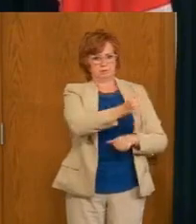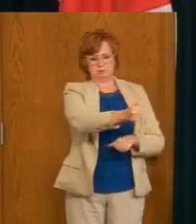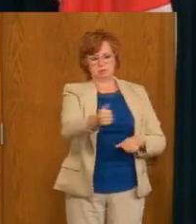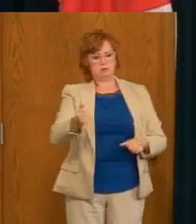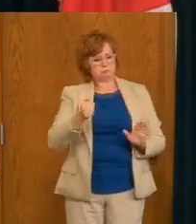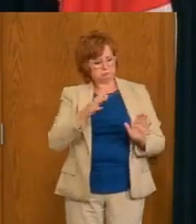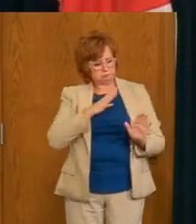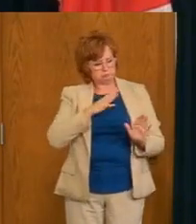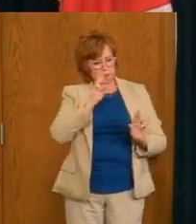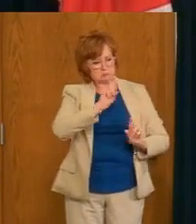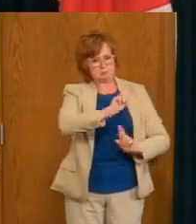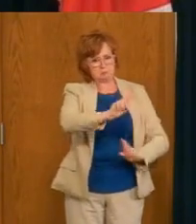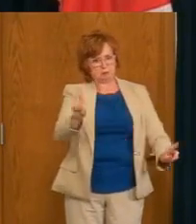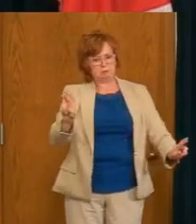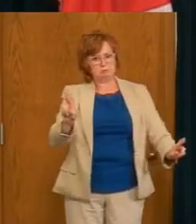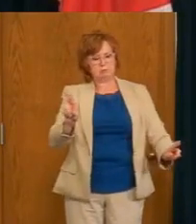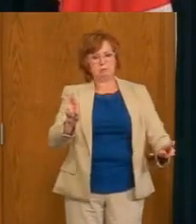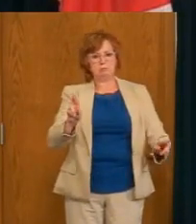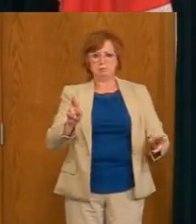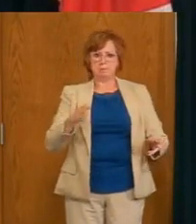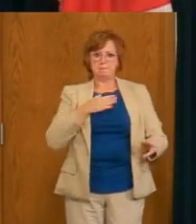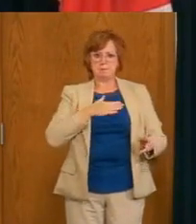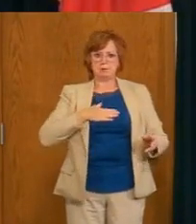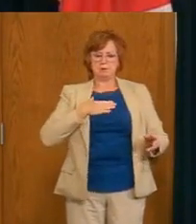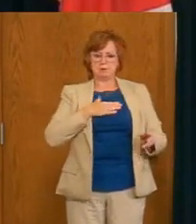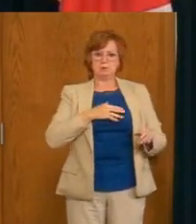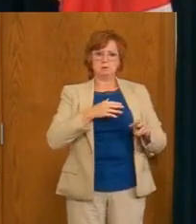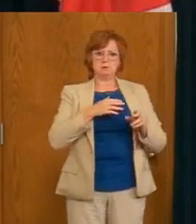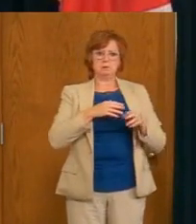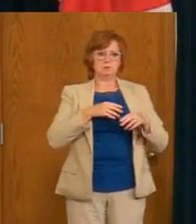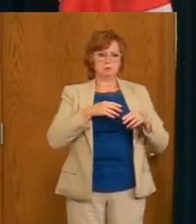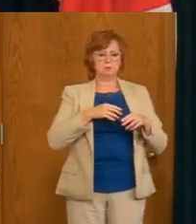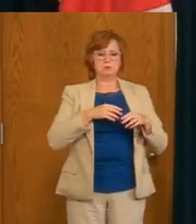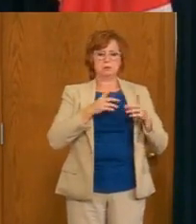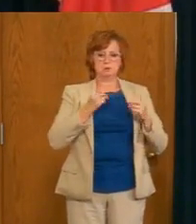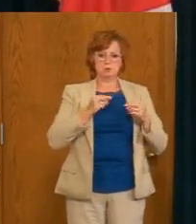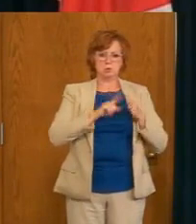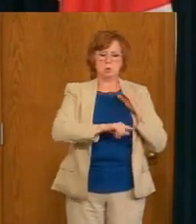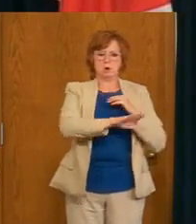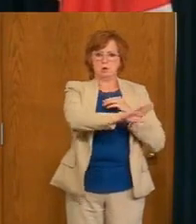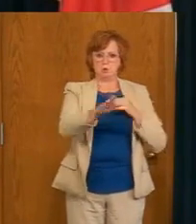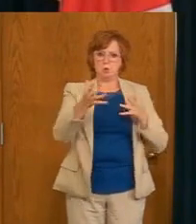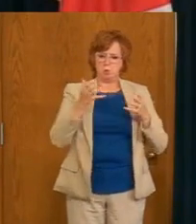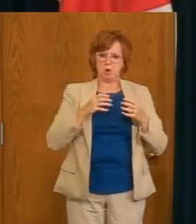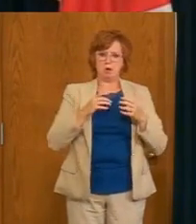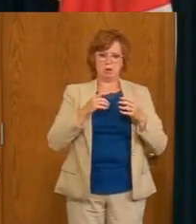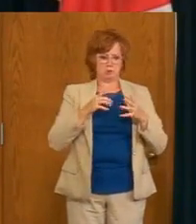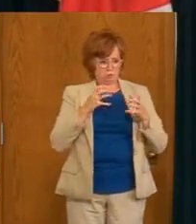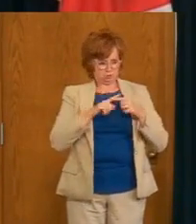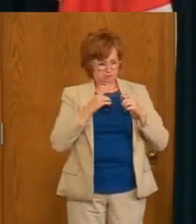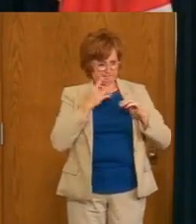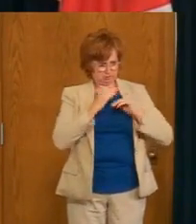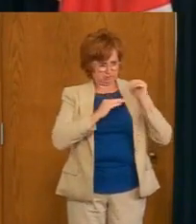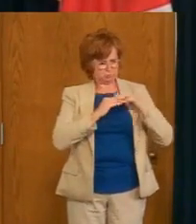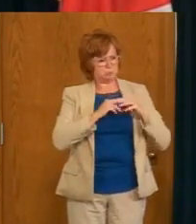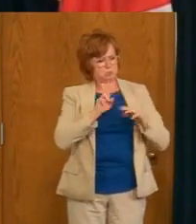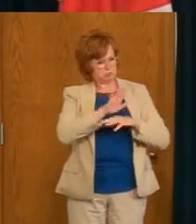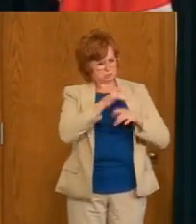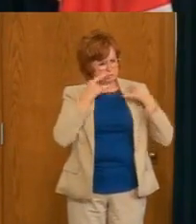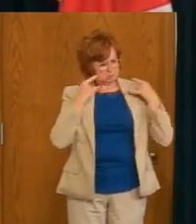months is vaccines and access to 2 doses of a vaccine. And I think the data that Dr. Shahab had put